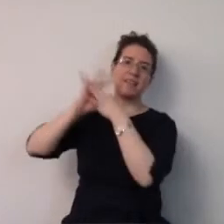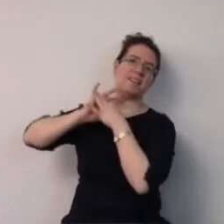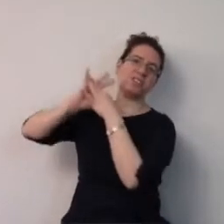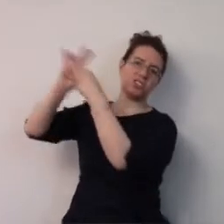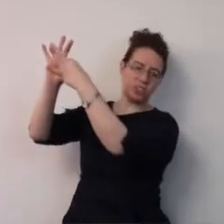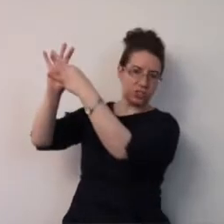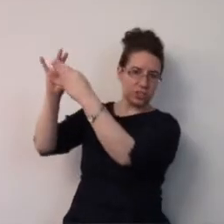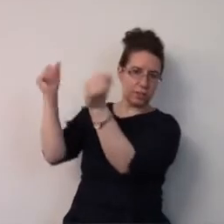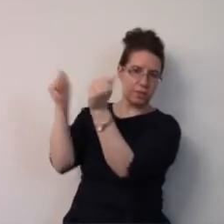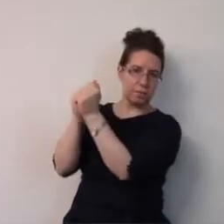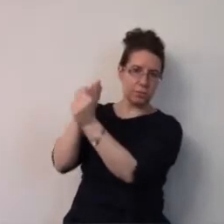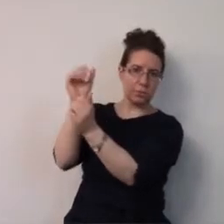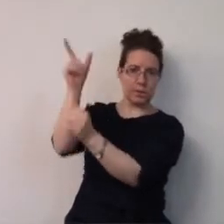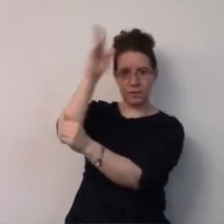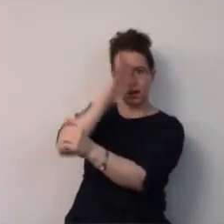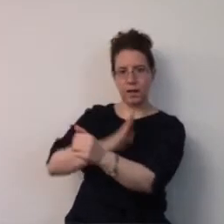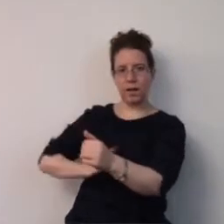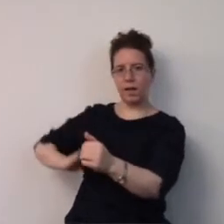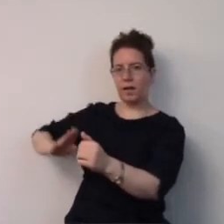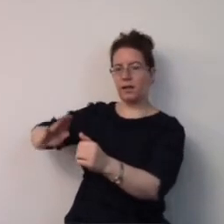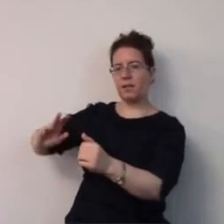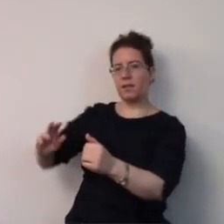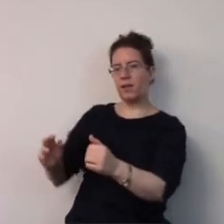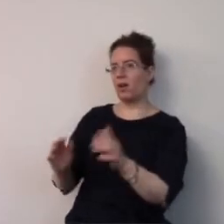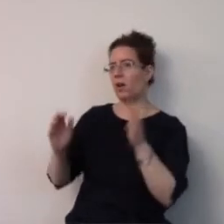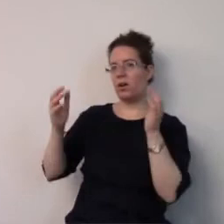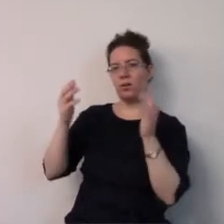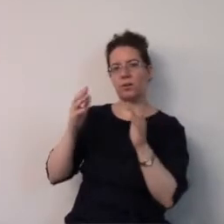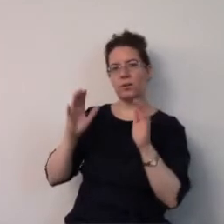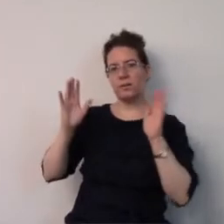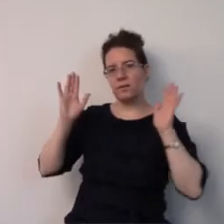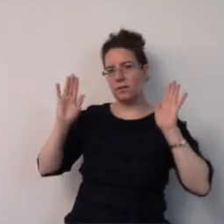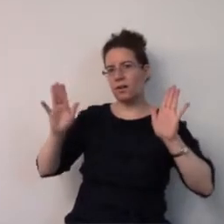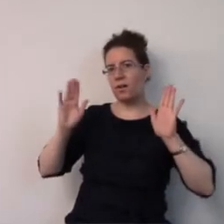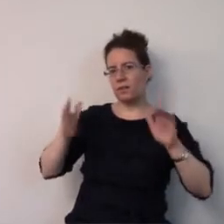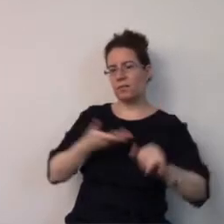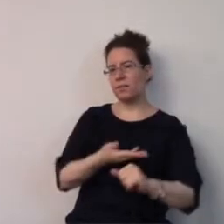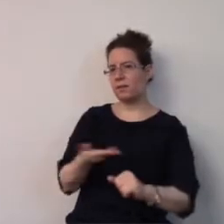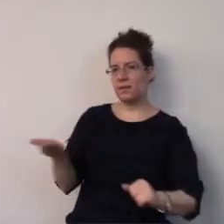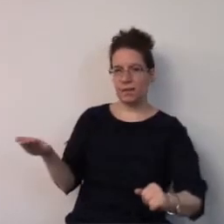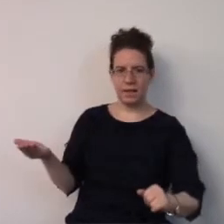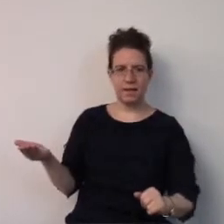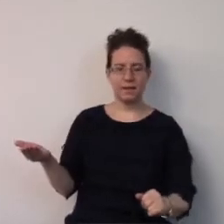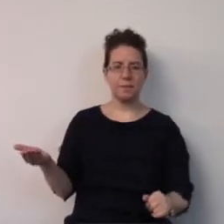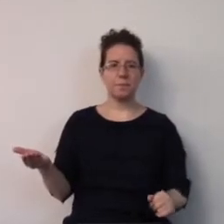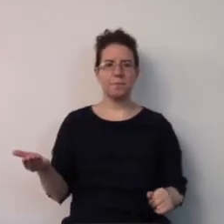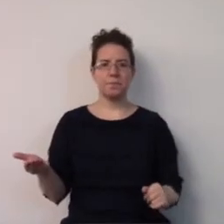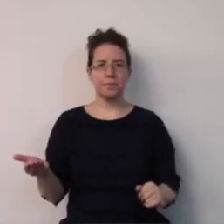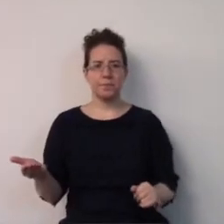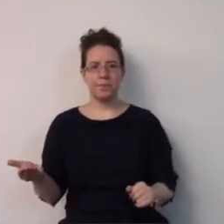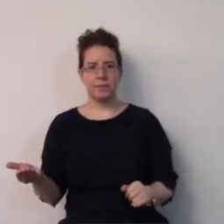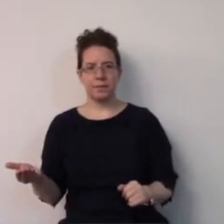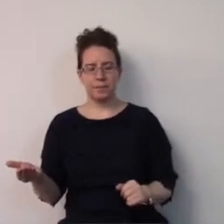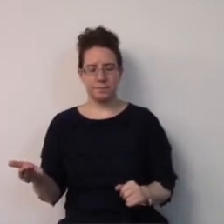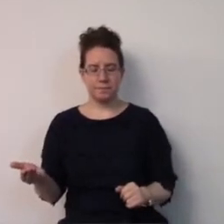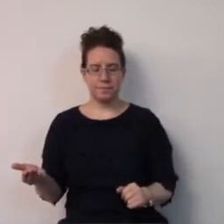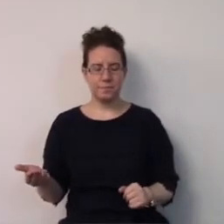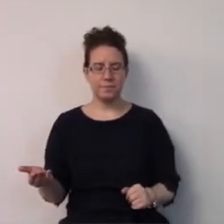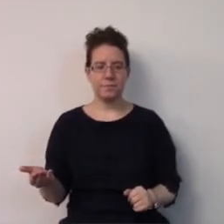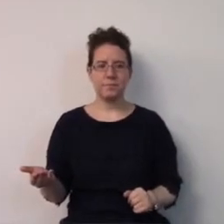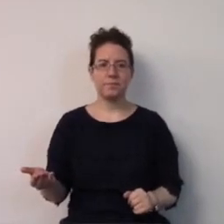Christ, the Messiah, which will bring you unto life eternal. Amen. Hallelujah.